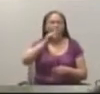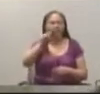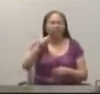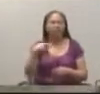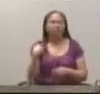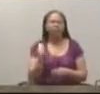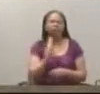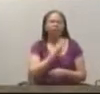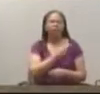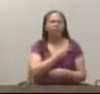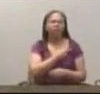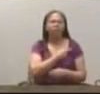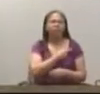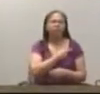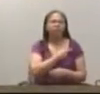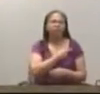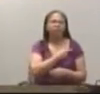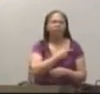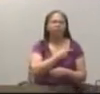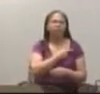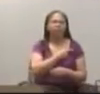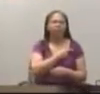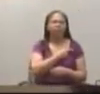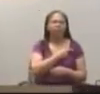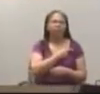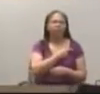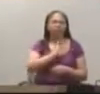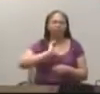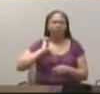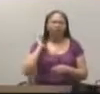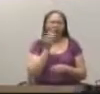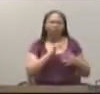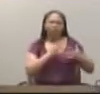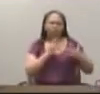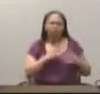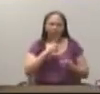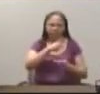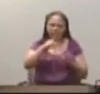to make sure that everything is perfect in our own hearts.